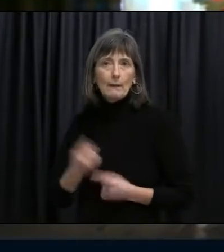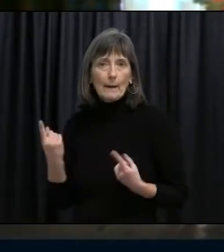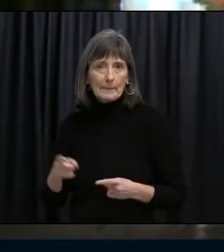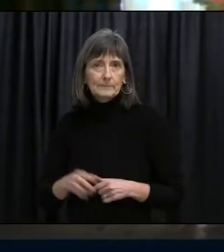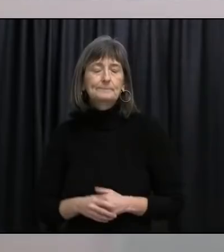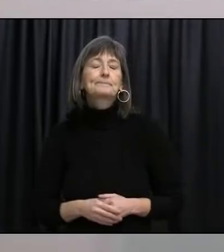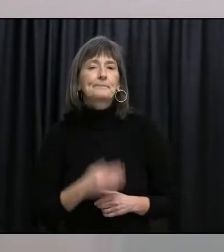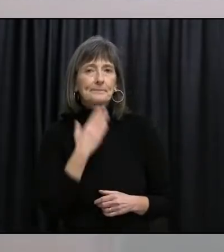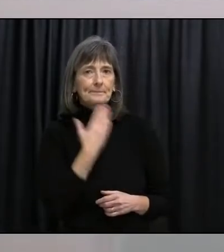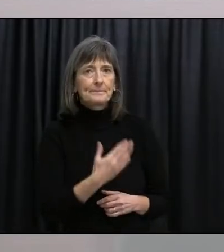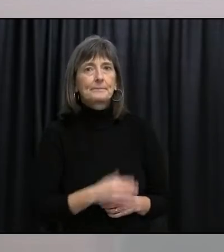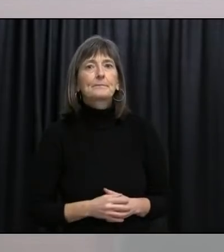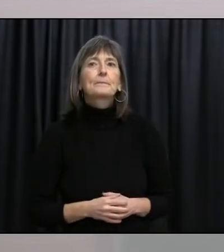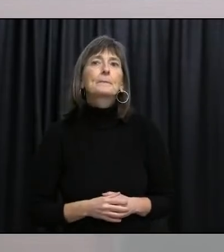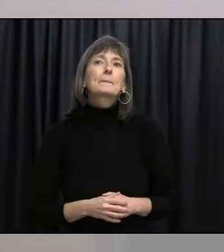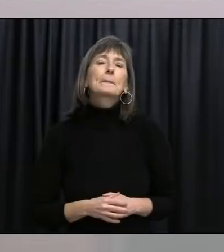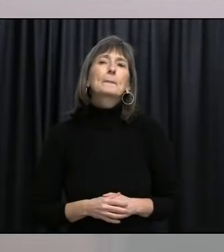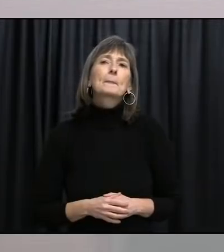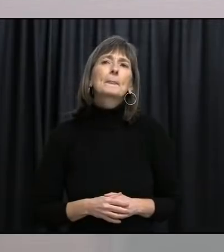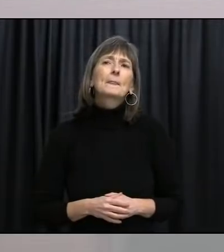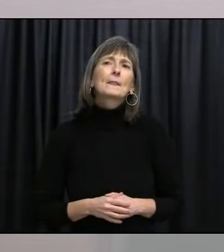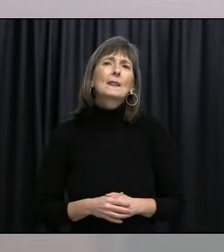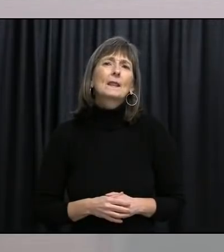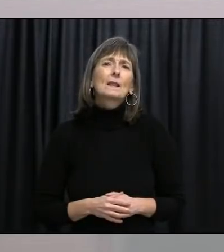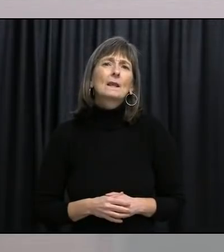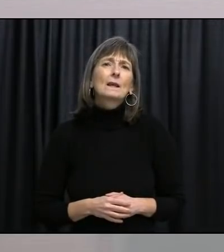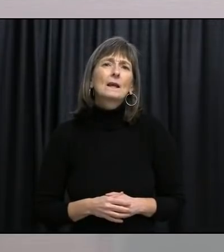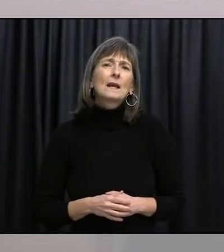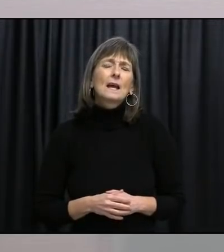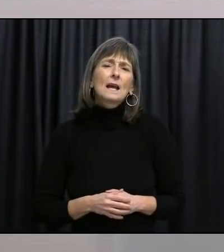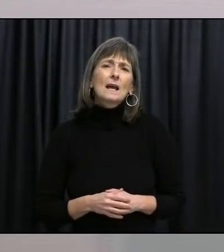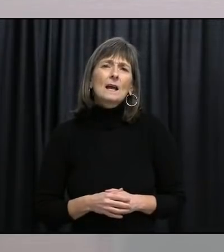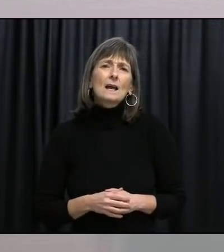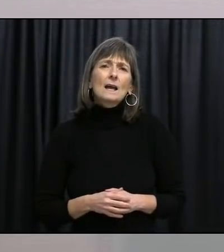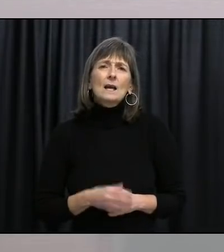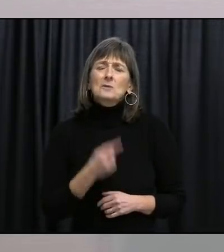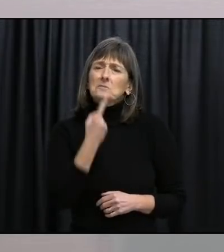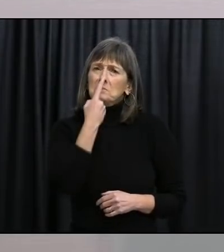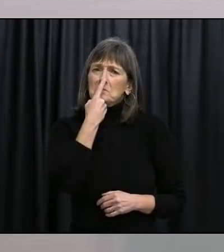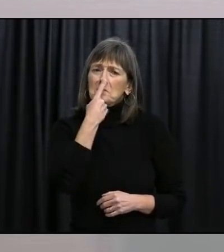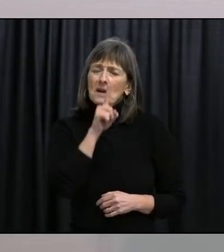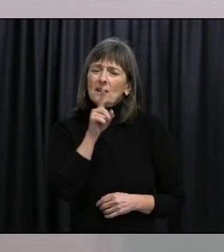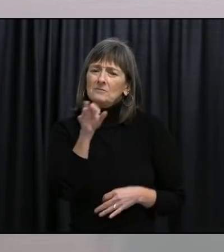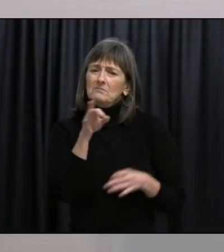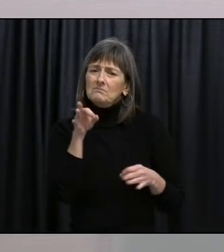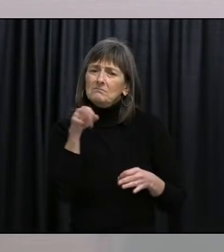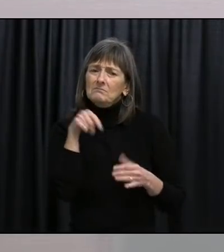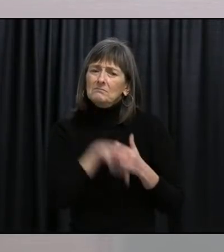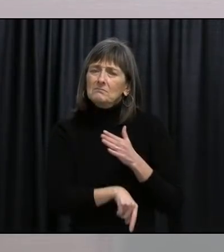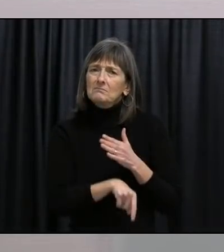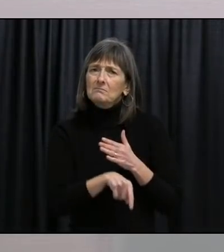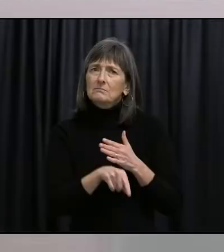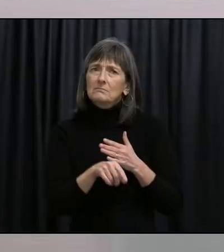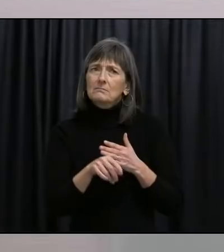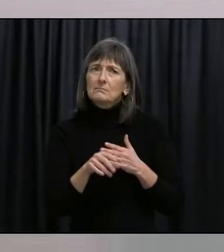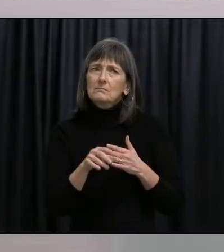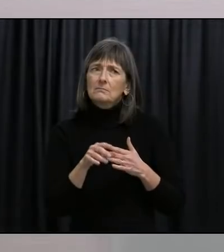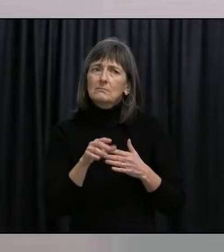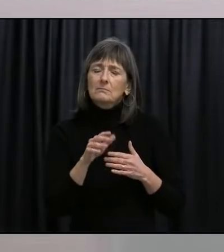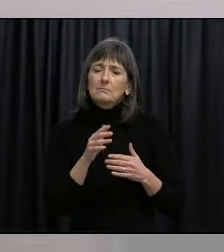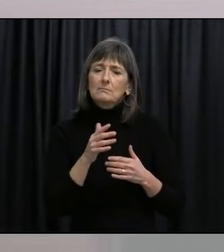Okay, thank you. And maybe perhaps if you could run through a little bit more detail on